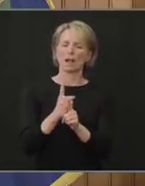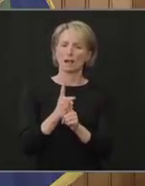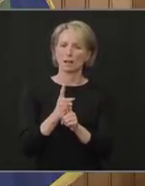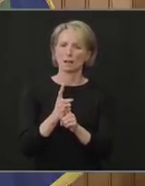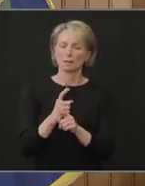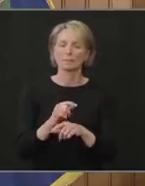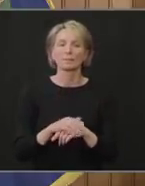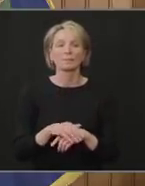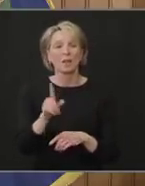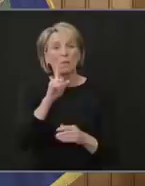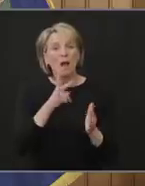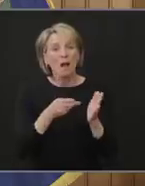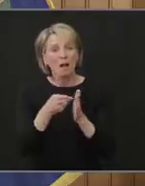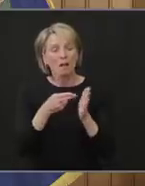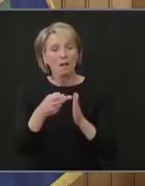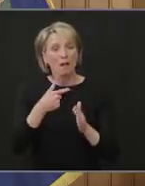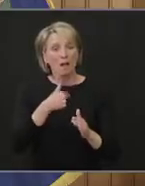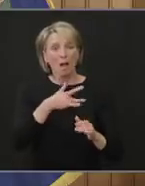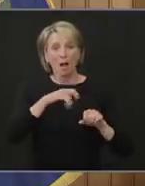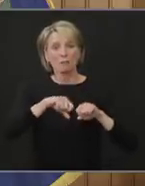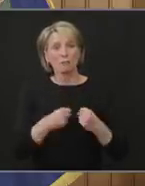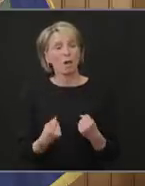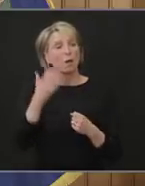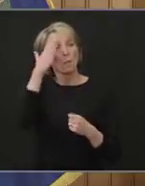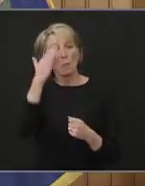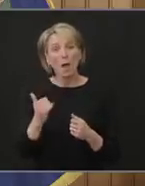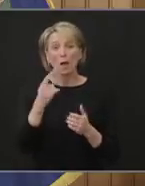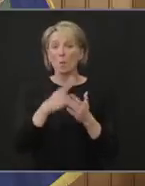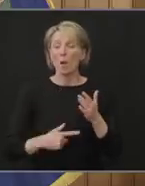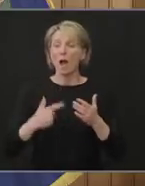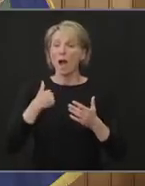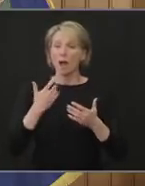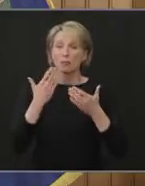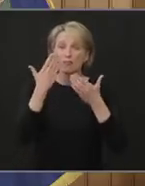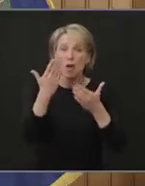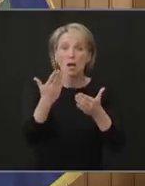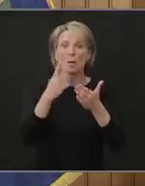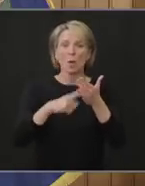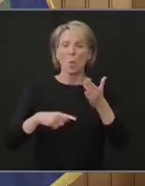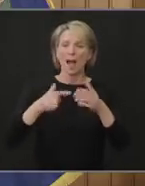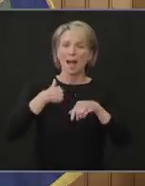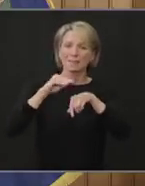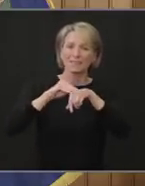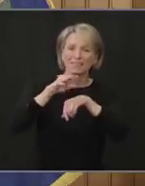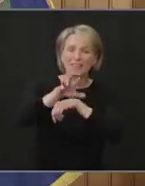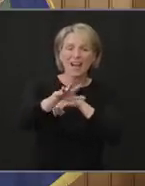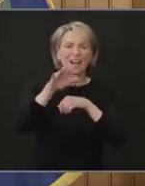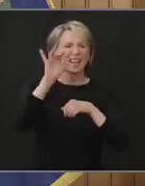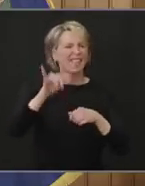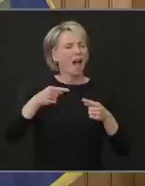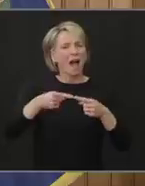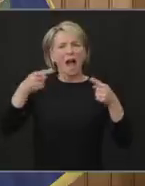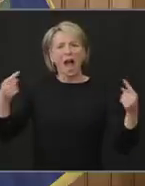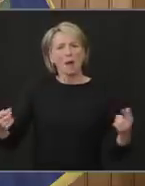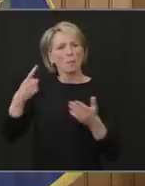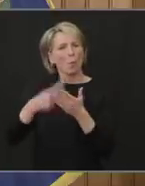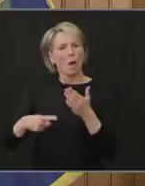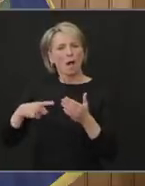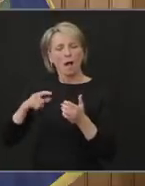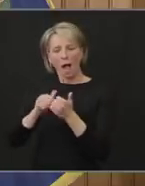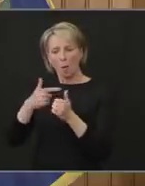It breaks my heart because everything I'm recommending is contrary to everything that I've always told my kids and I've tried to live